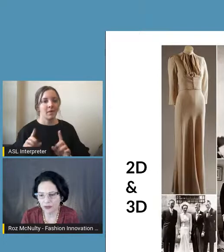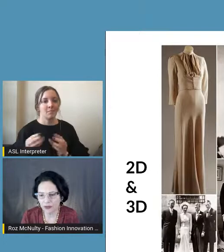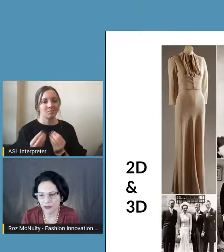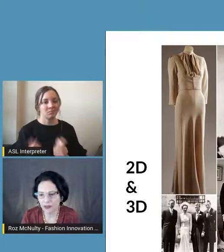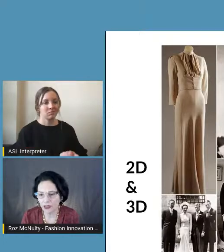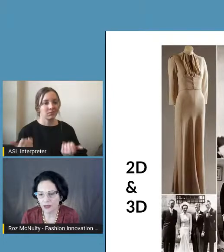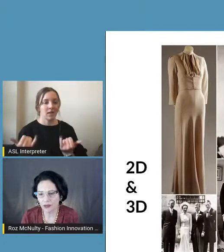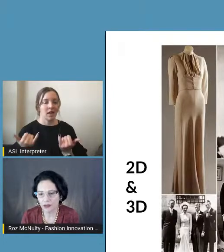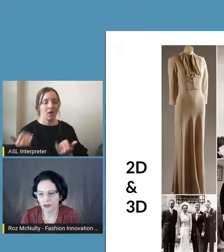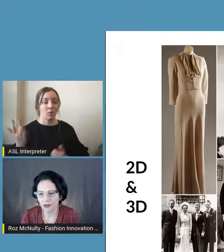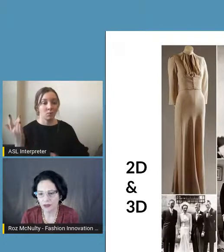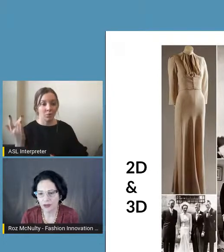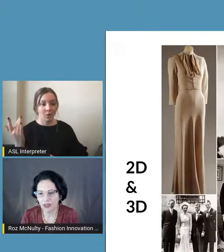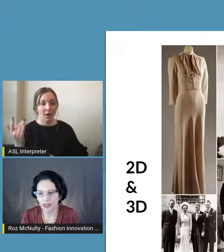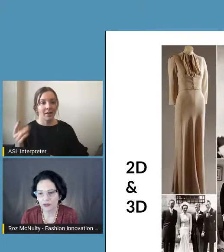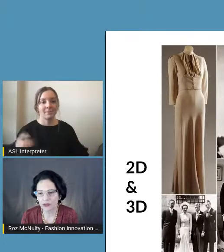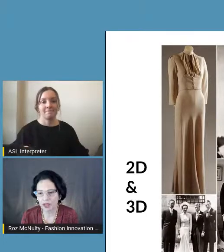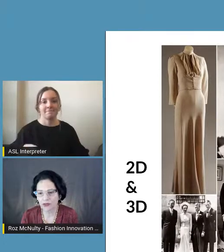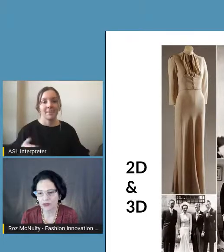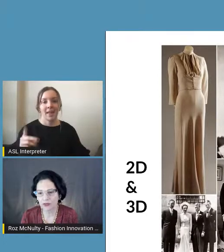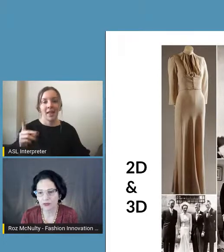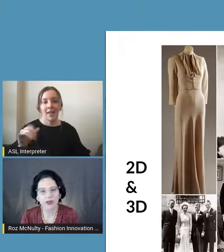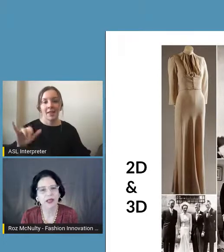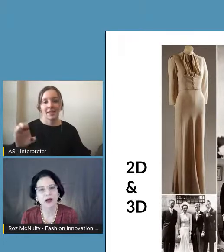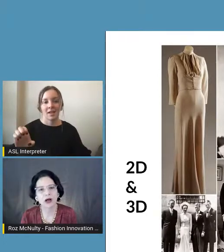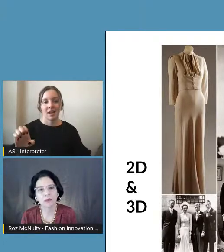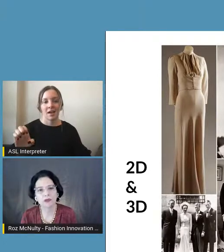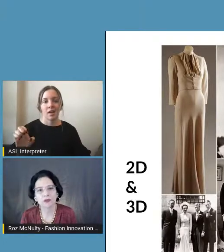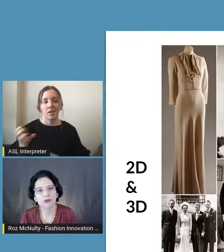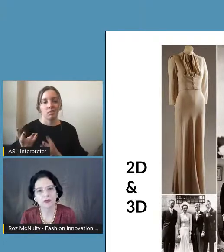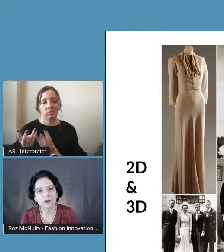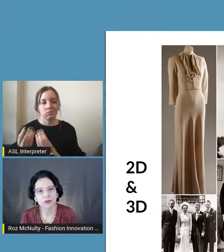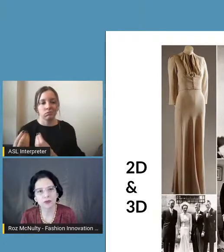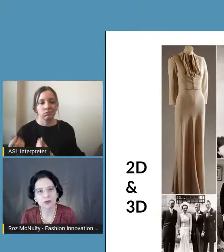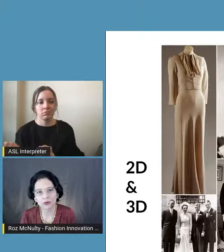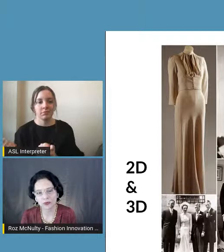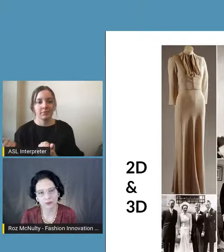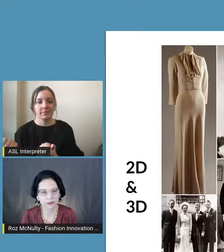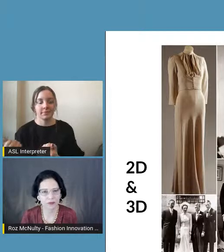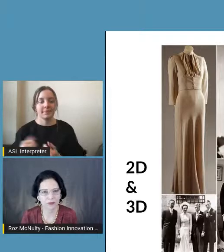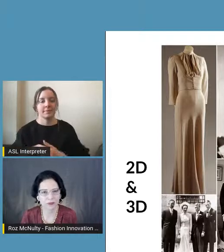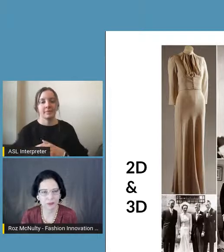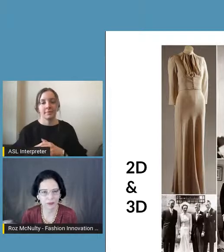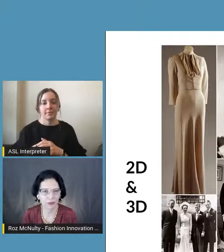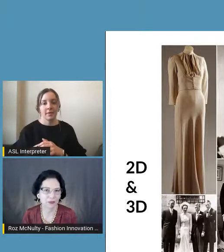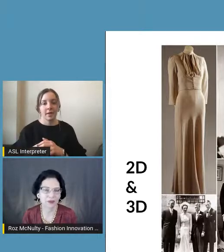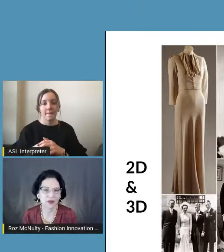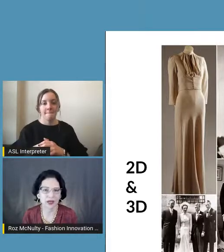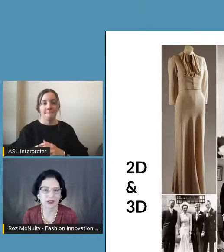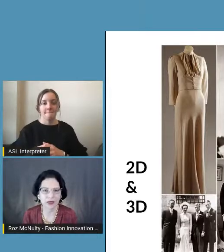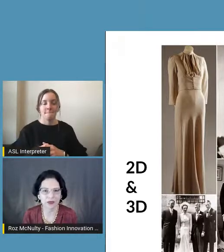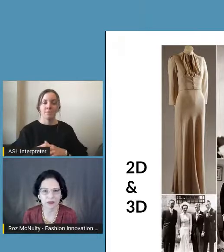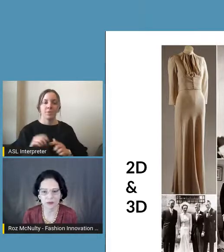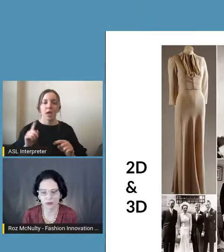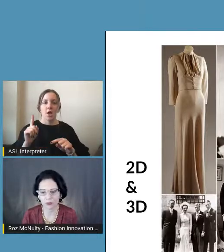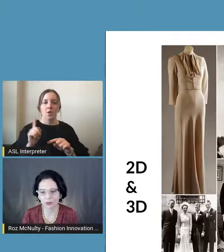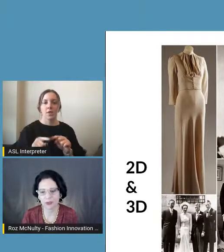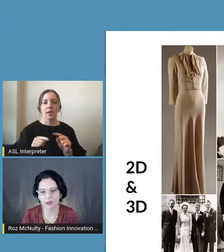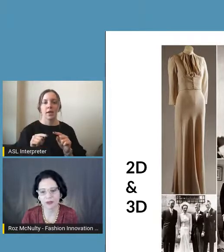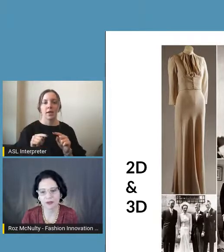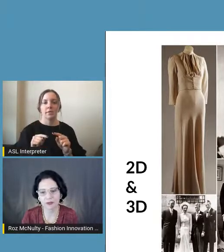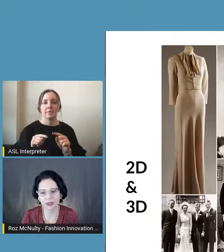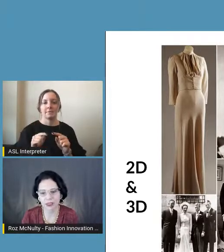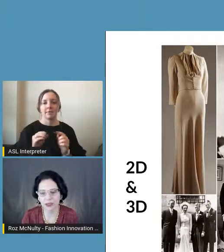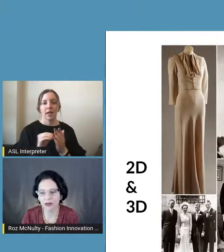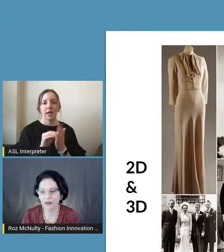some reason, you're not allowed to actually even take copies of these photos from the website. I don't know what